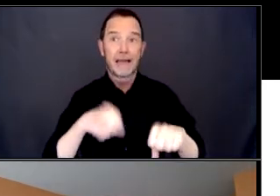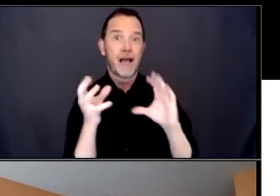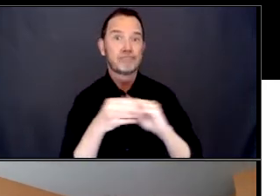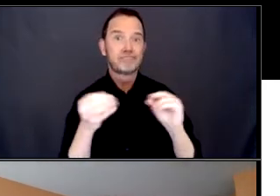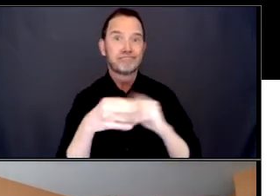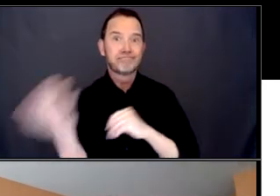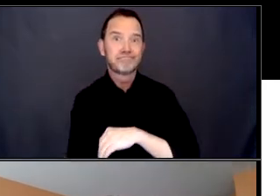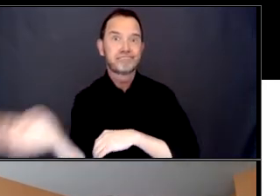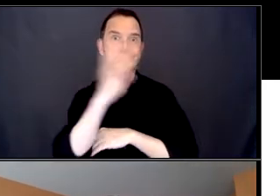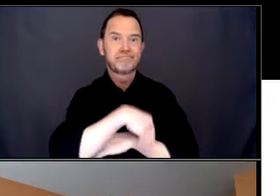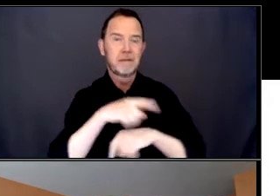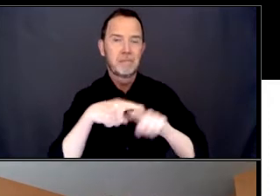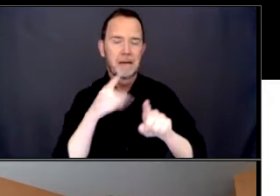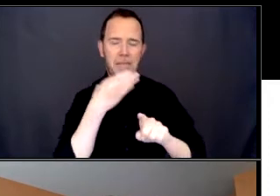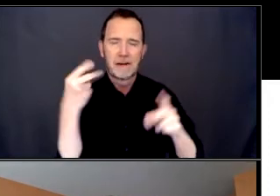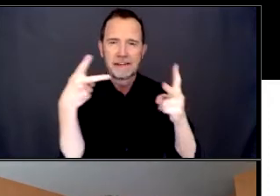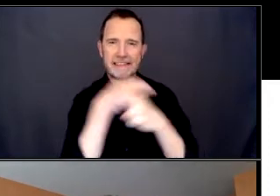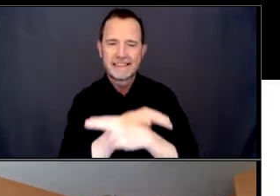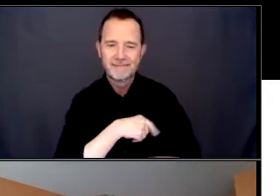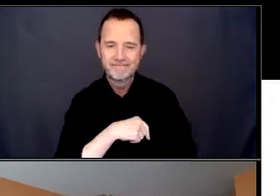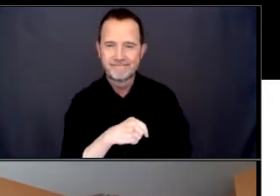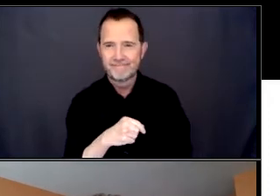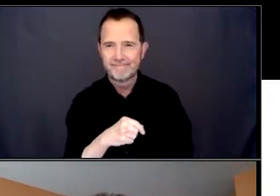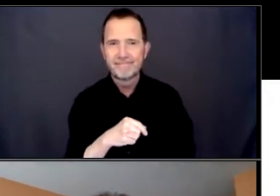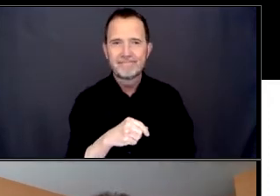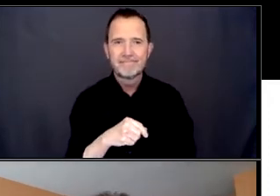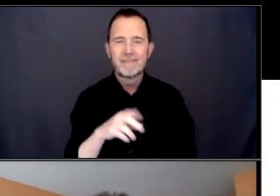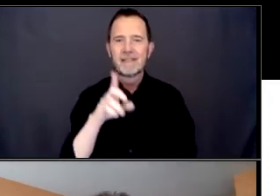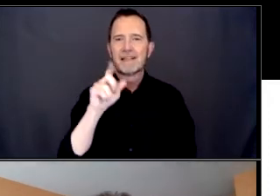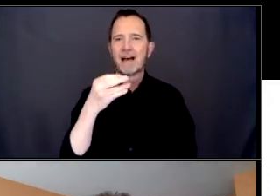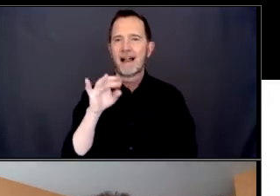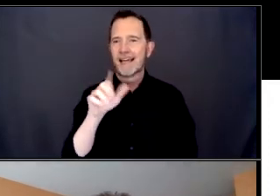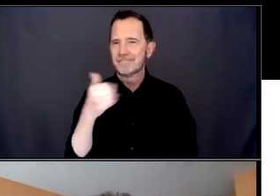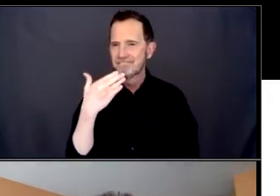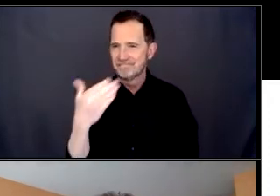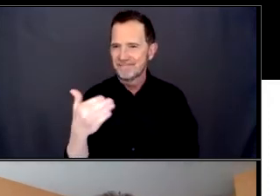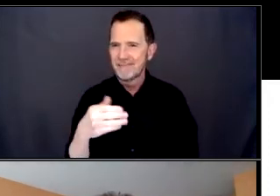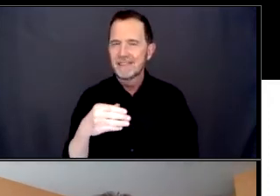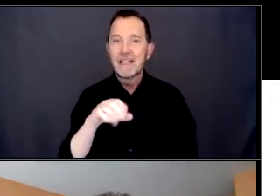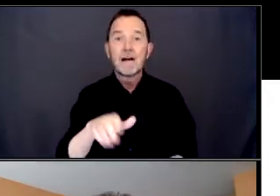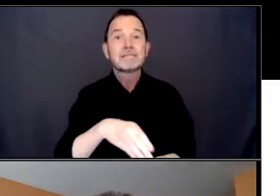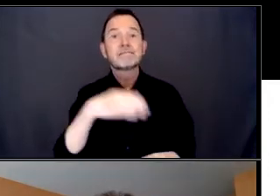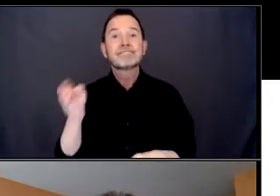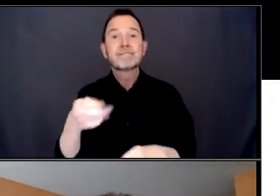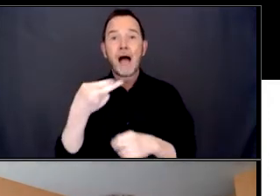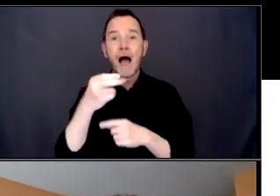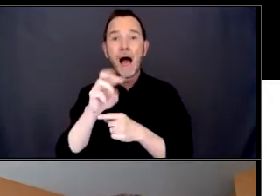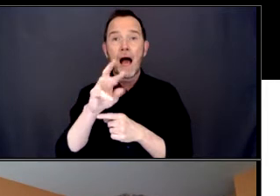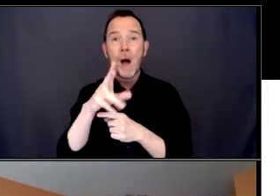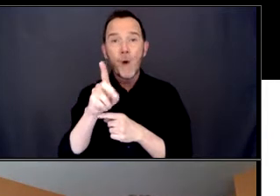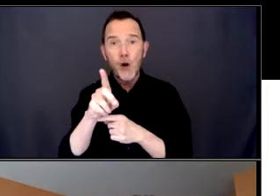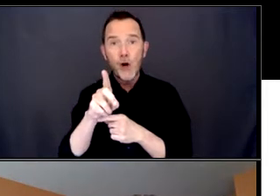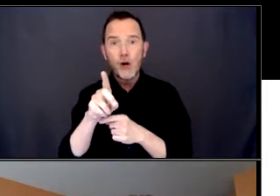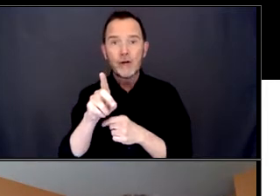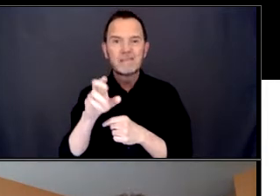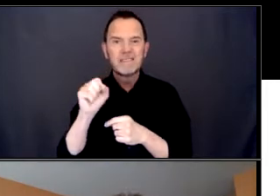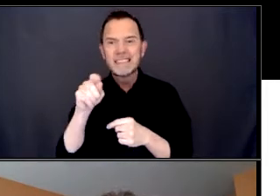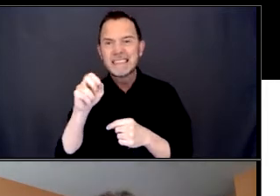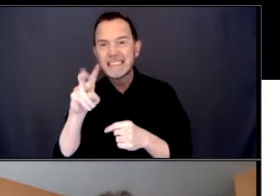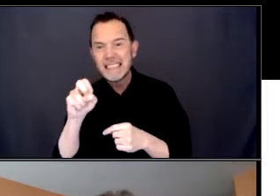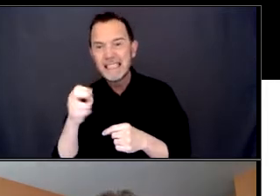Thanks. And I'd ask the other panelists to join in. I know that Howard is very active in hiring people, so has Steve, and Hale